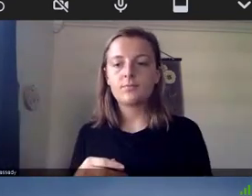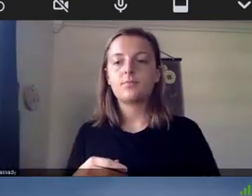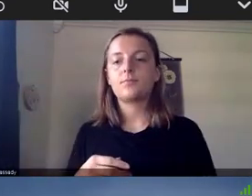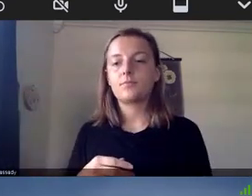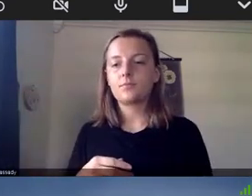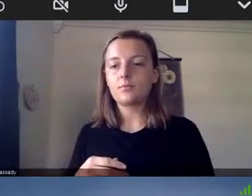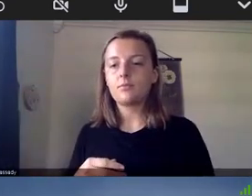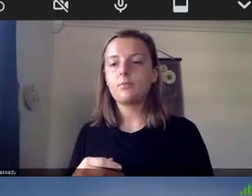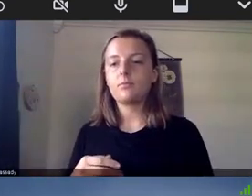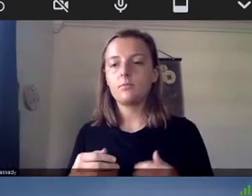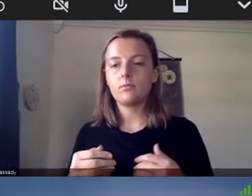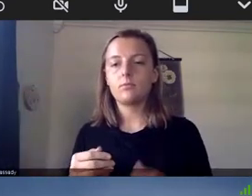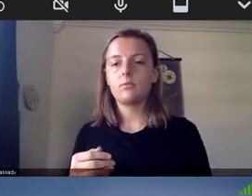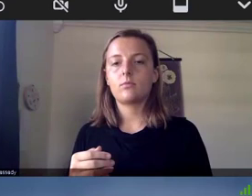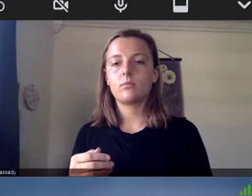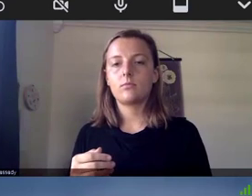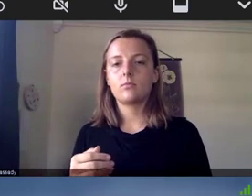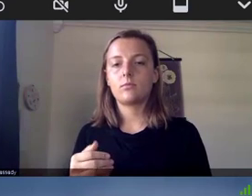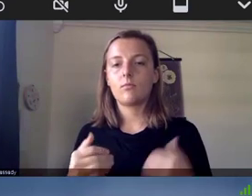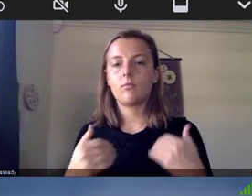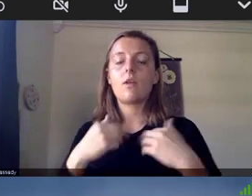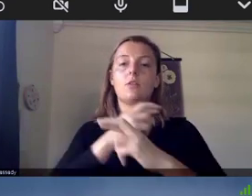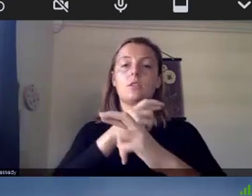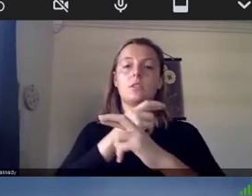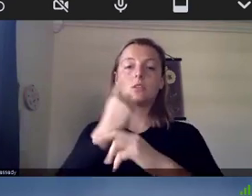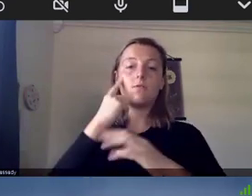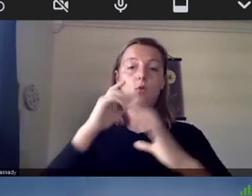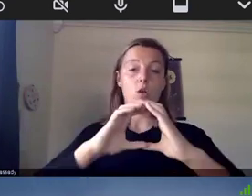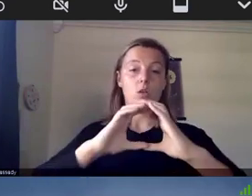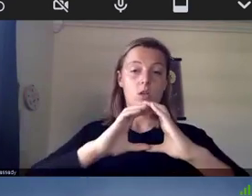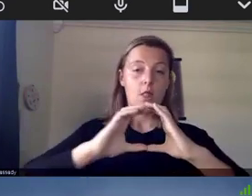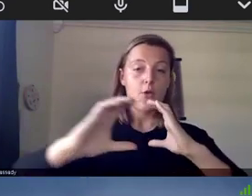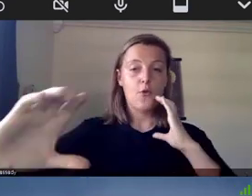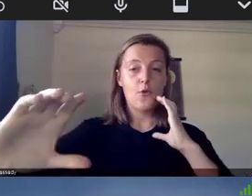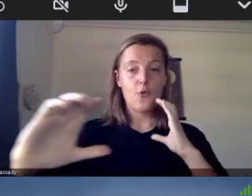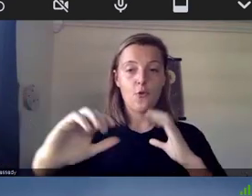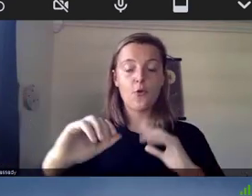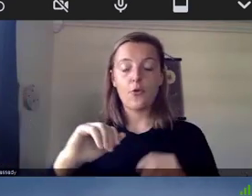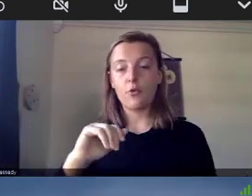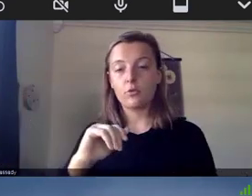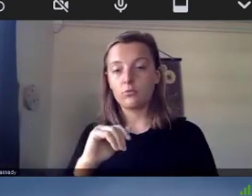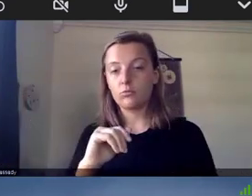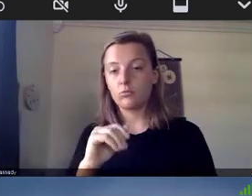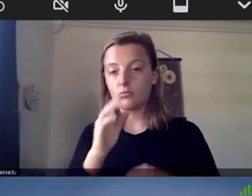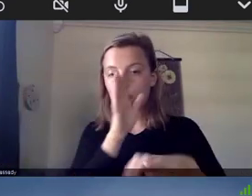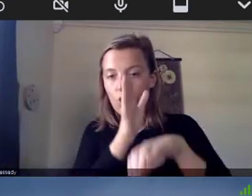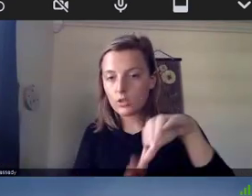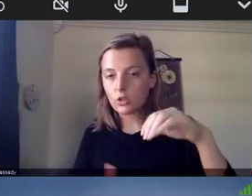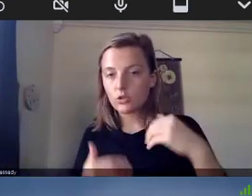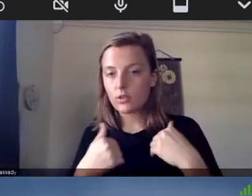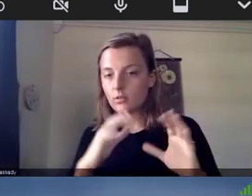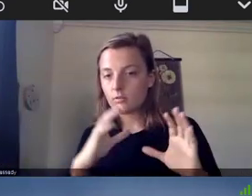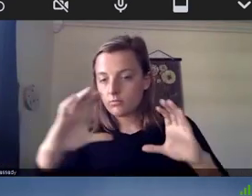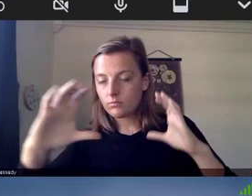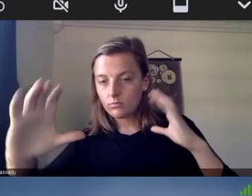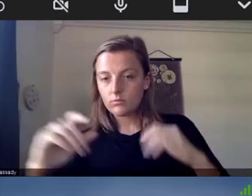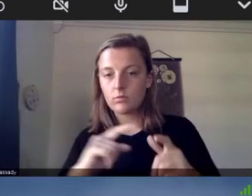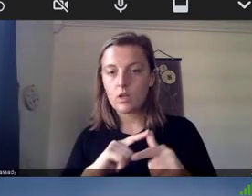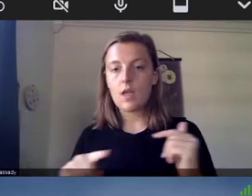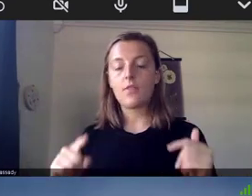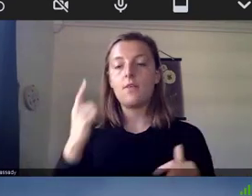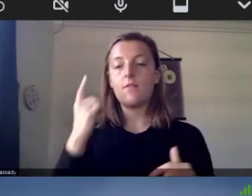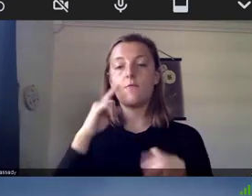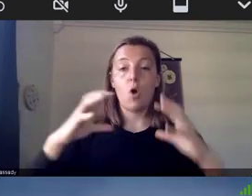cylindrical cross section, right? So I guess this is like an annulus. And then we have in a spherical shell, we have another